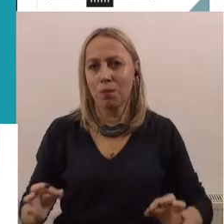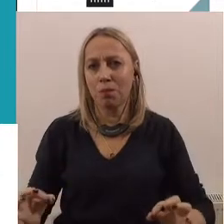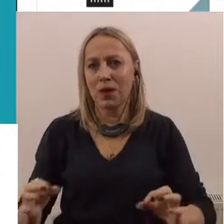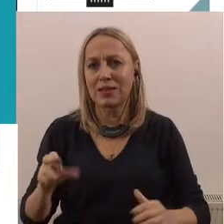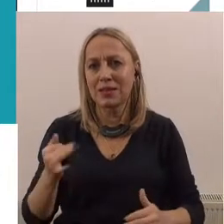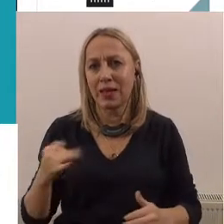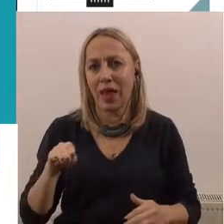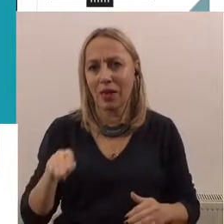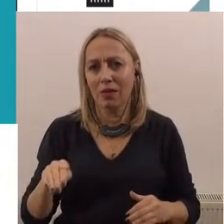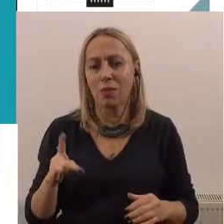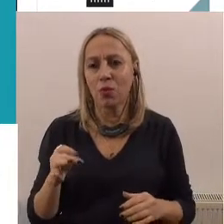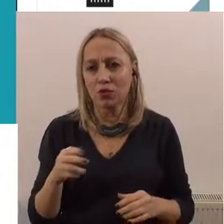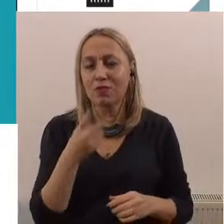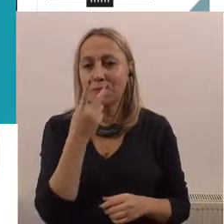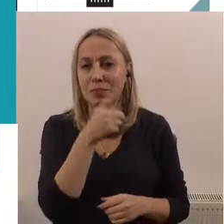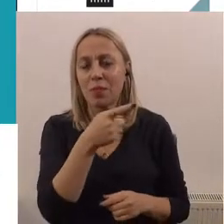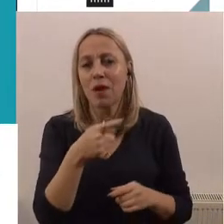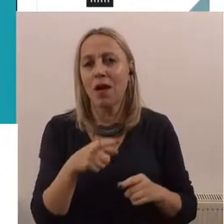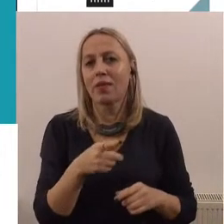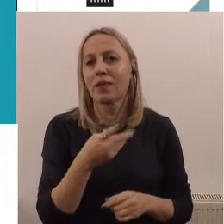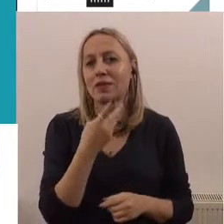Cube race game.